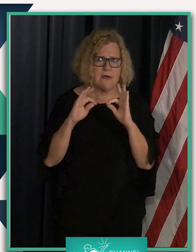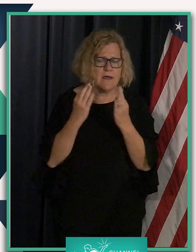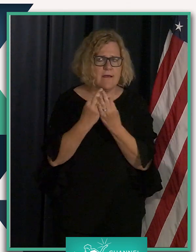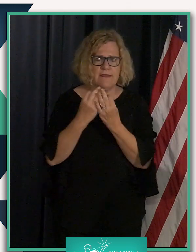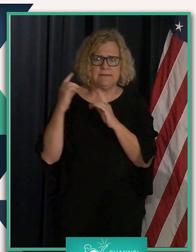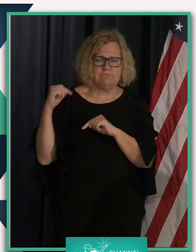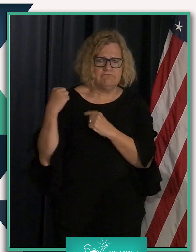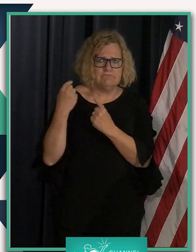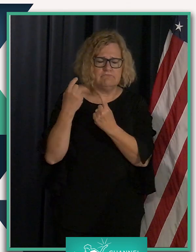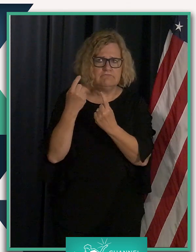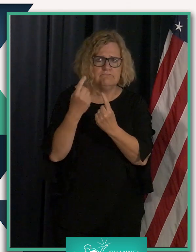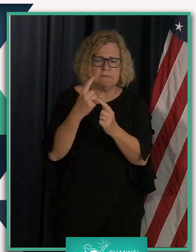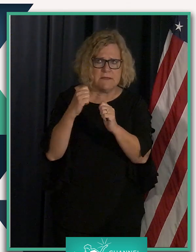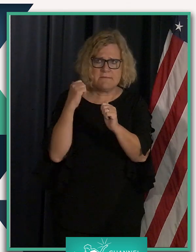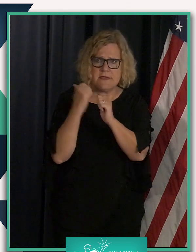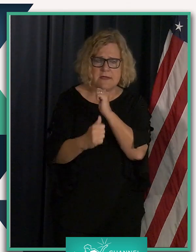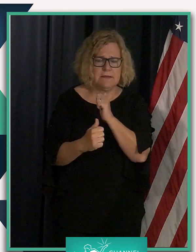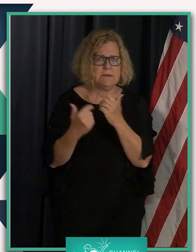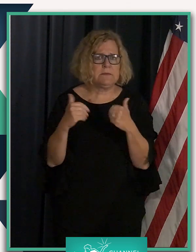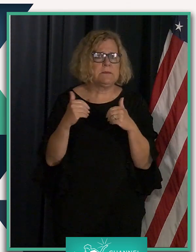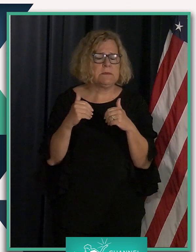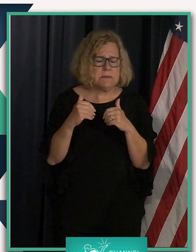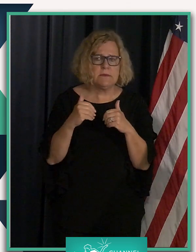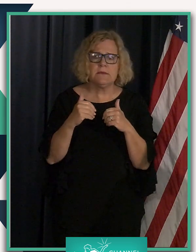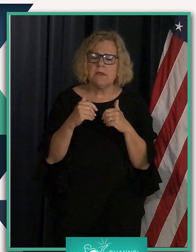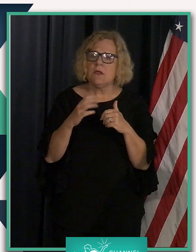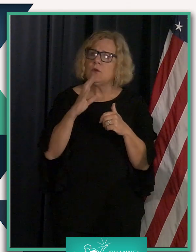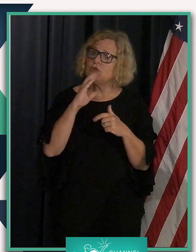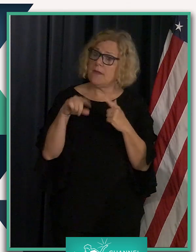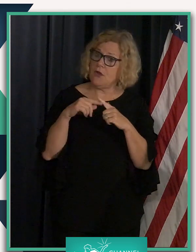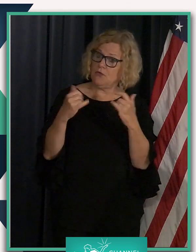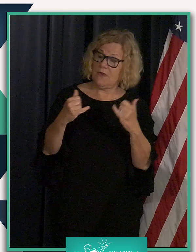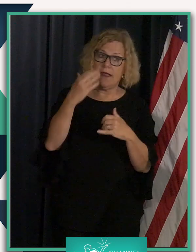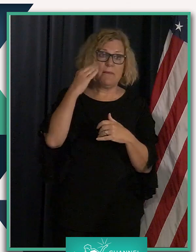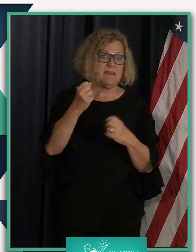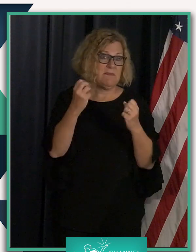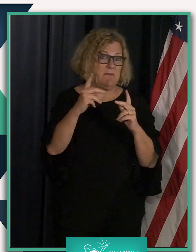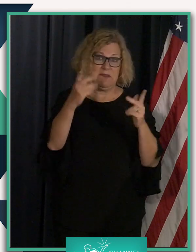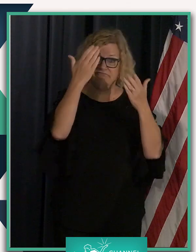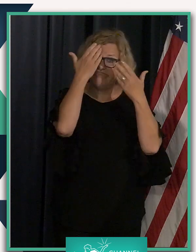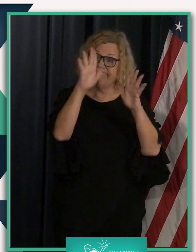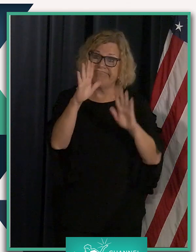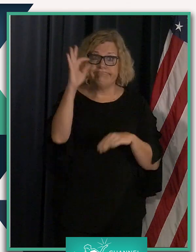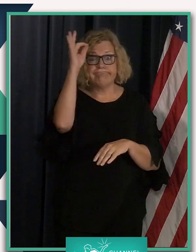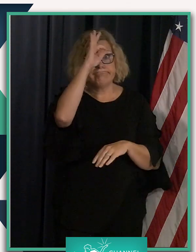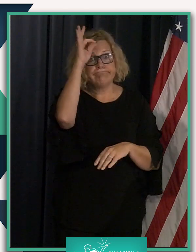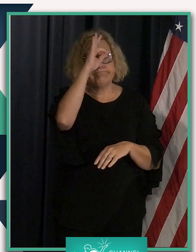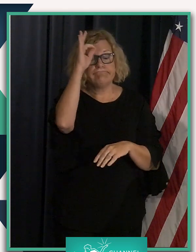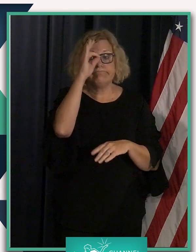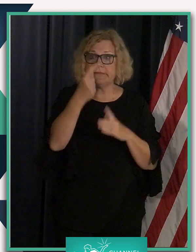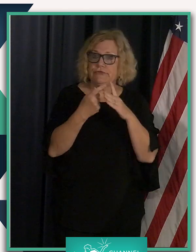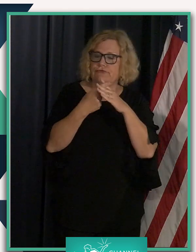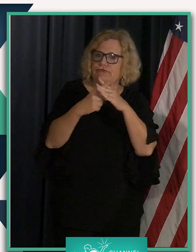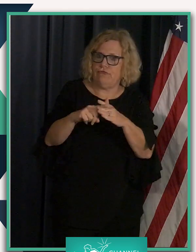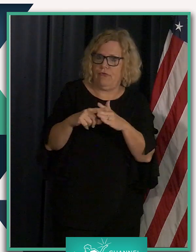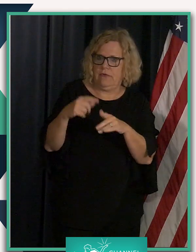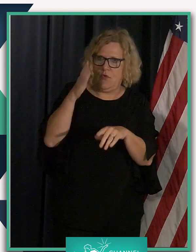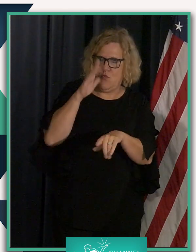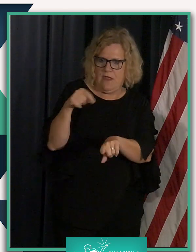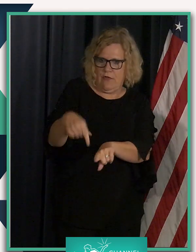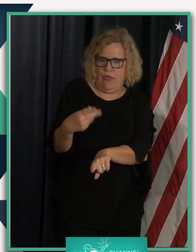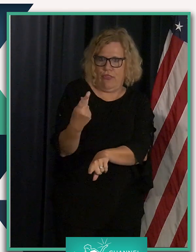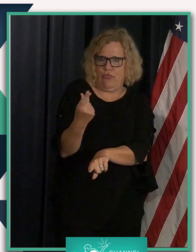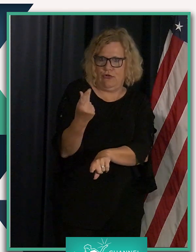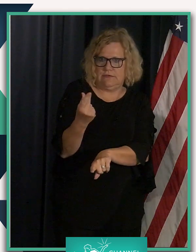this country has passed. And we're talking about it today because I don't think a lot of people know. It's going into effect on Thursday.